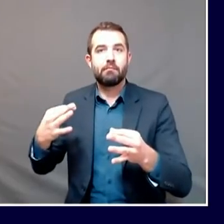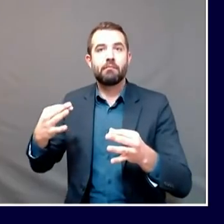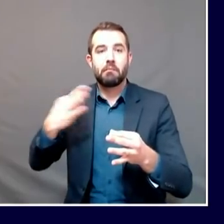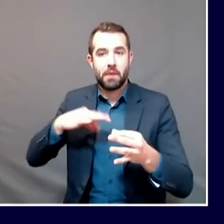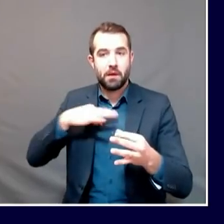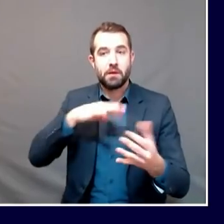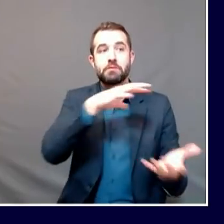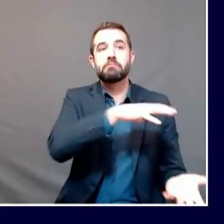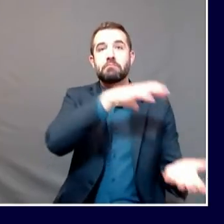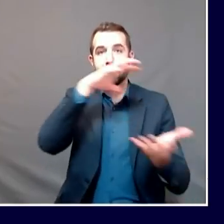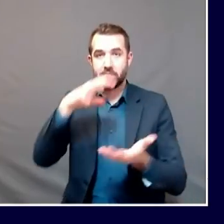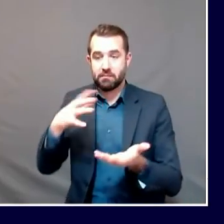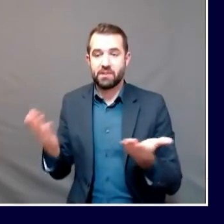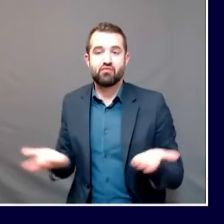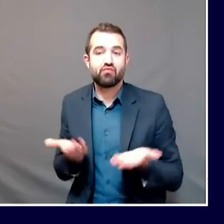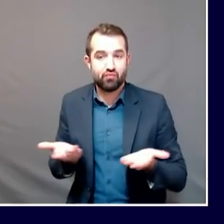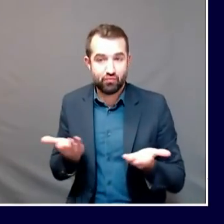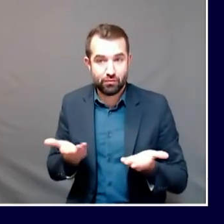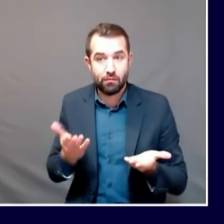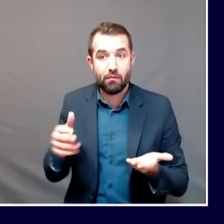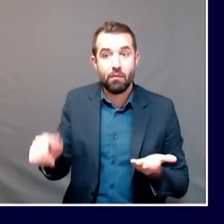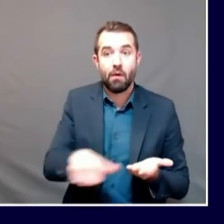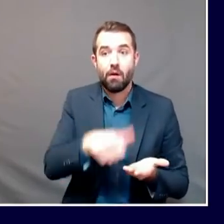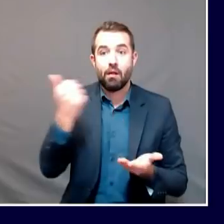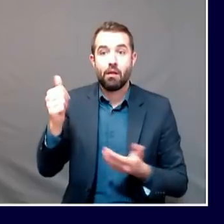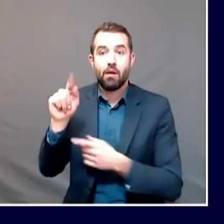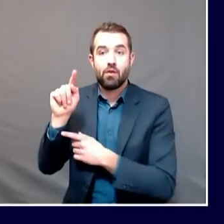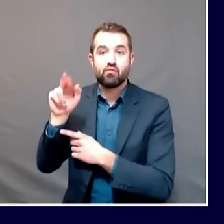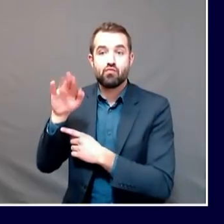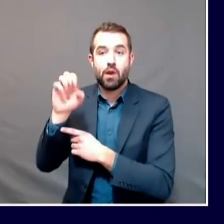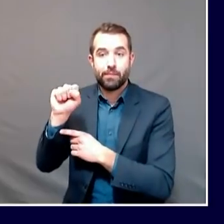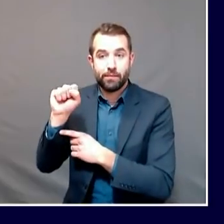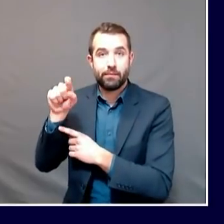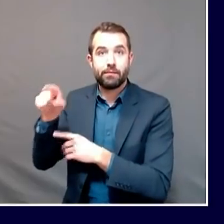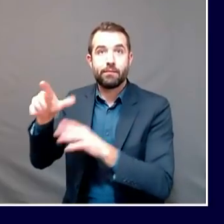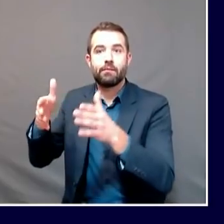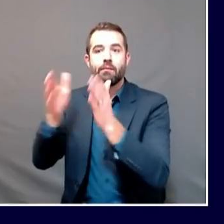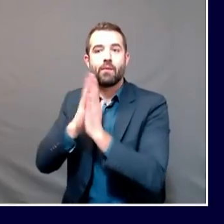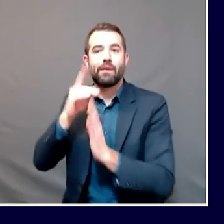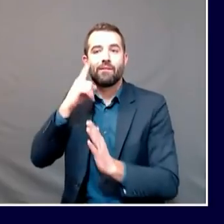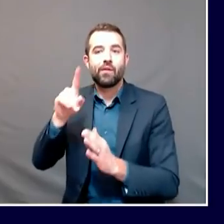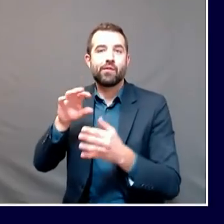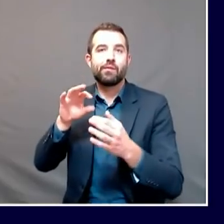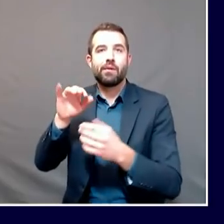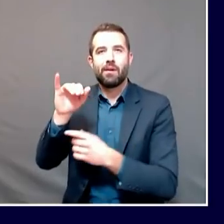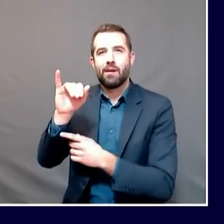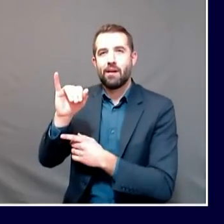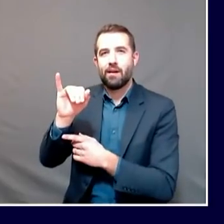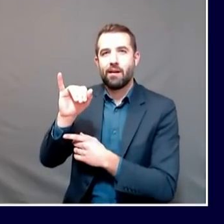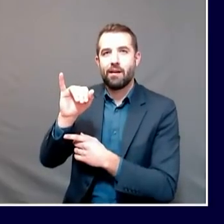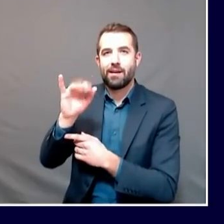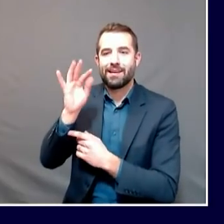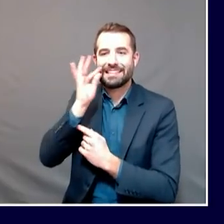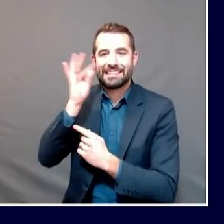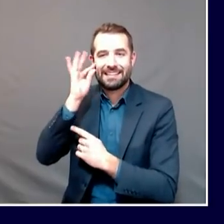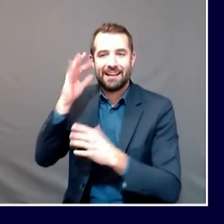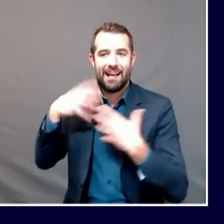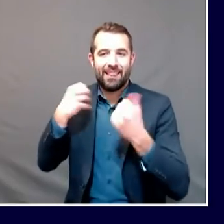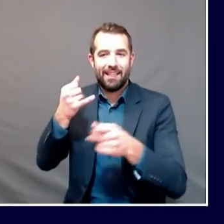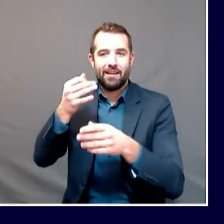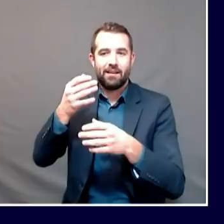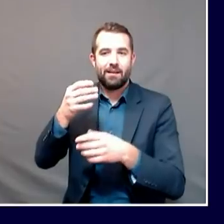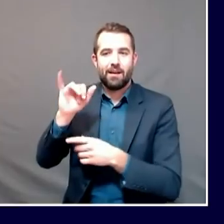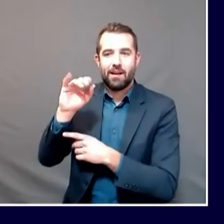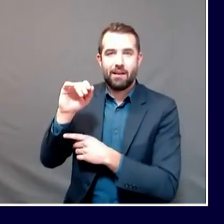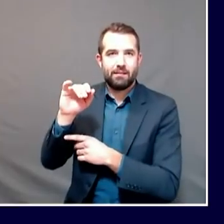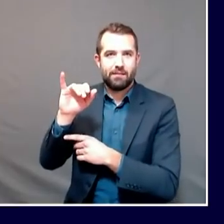have elected to receive their allotment from the Indian Health Service, from IHS. But irrespective of where